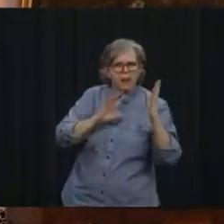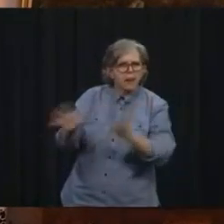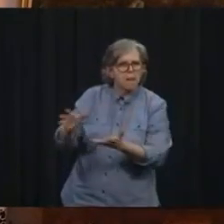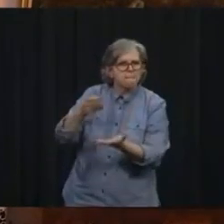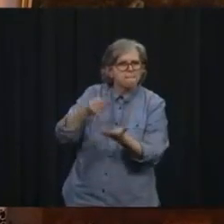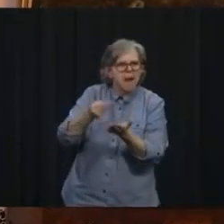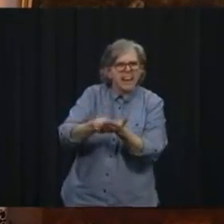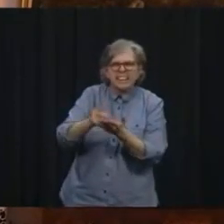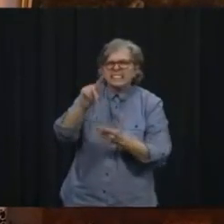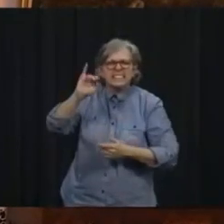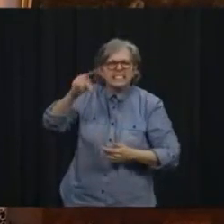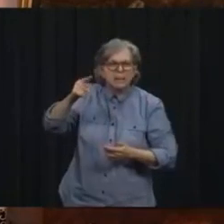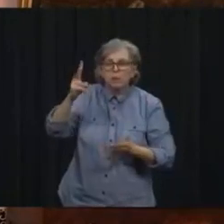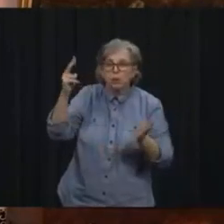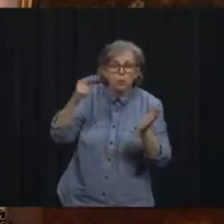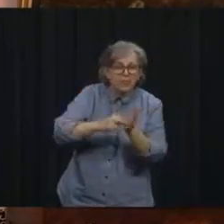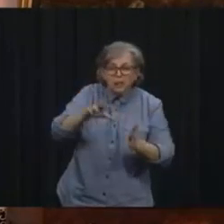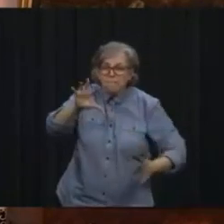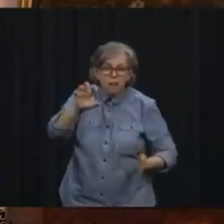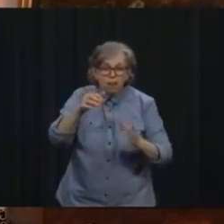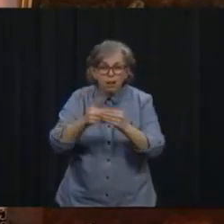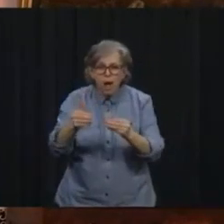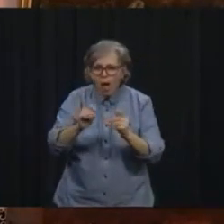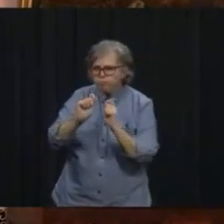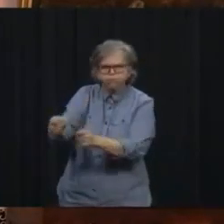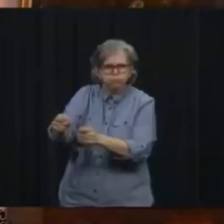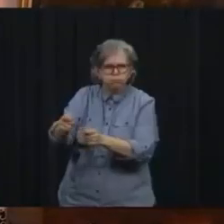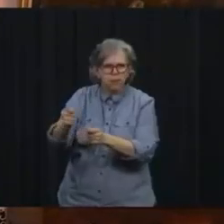have, and we must use them now.